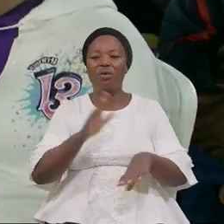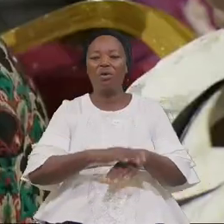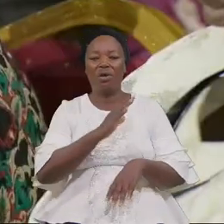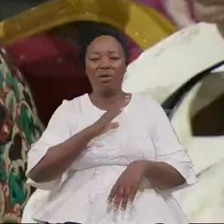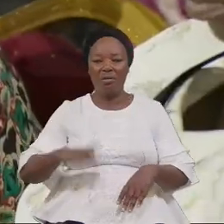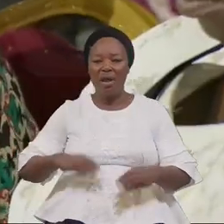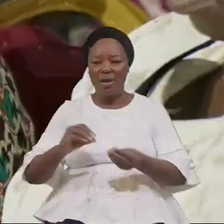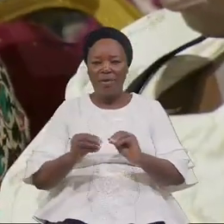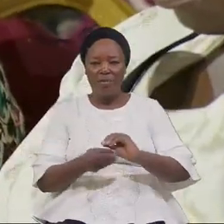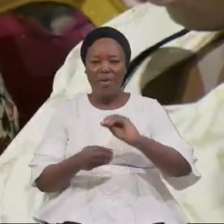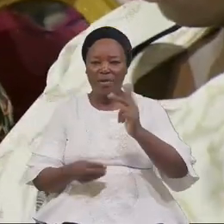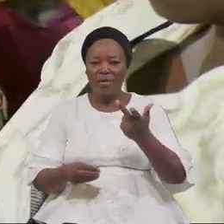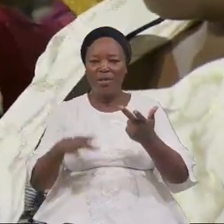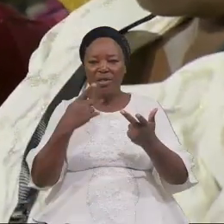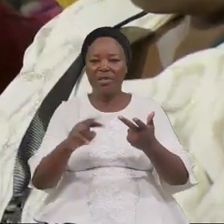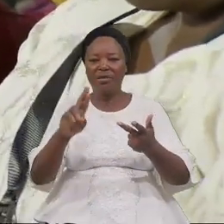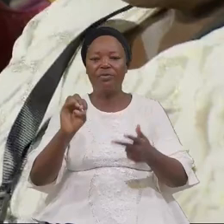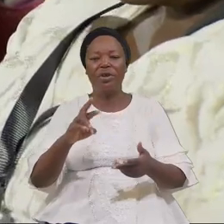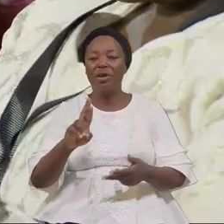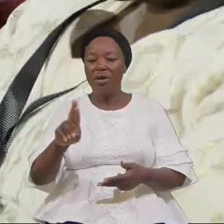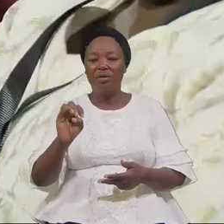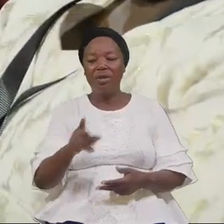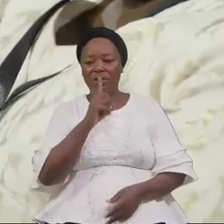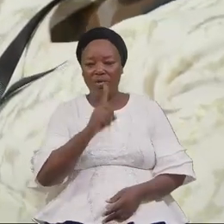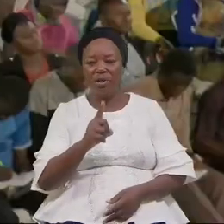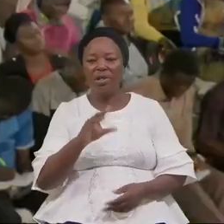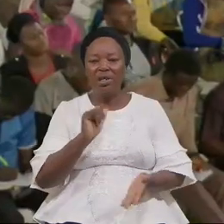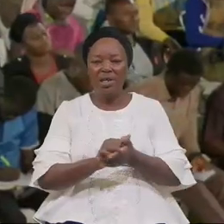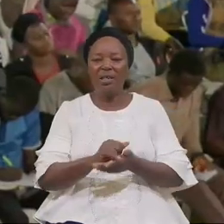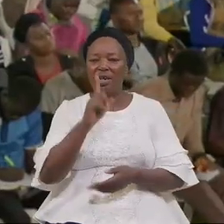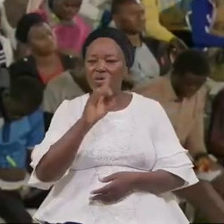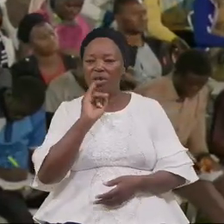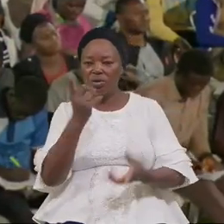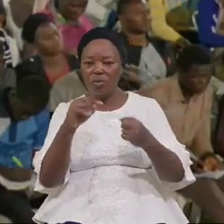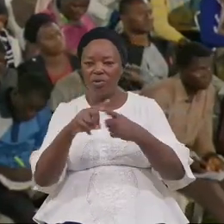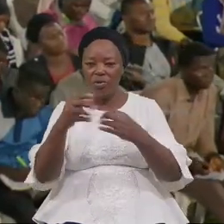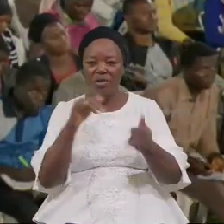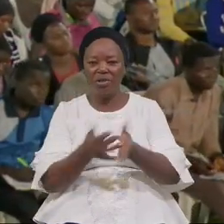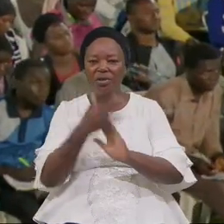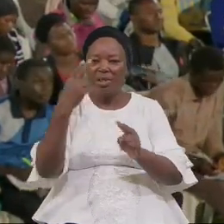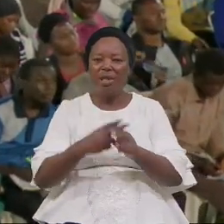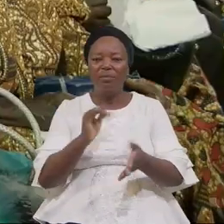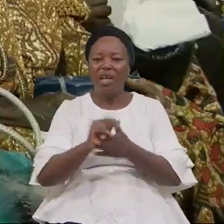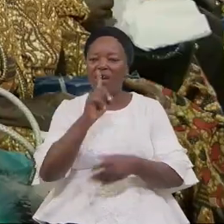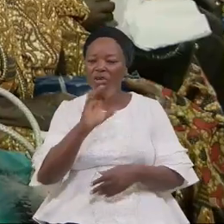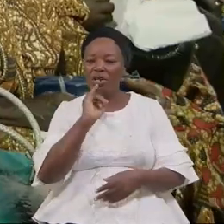3, reassurance. Assurance is coming to you. I said assurance is coming to